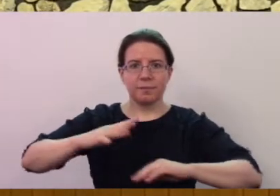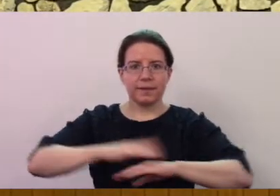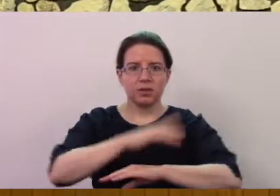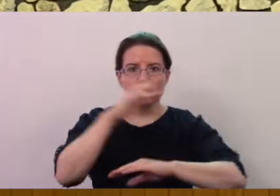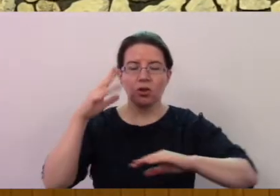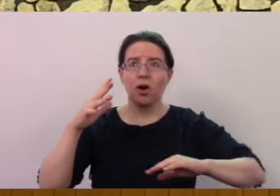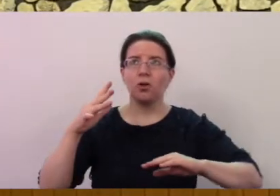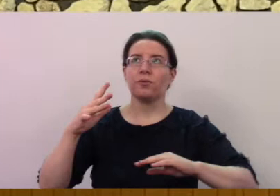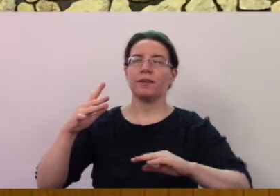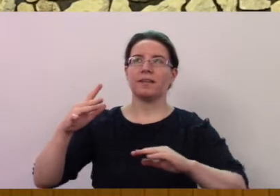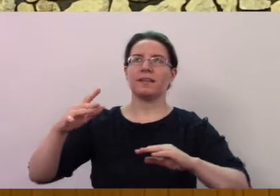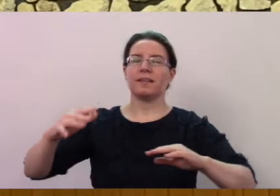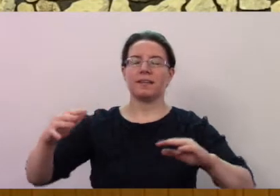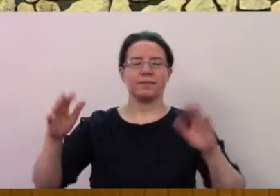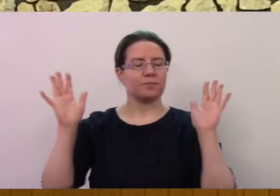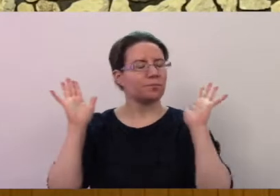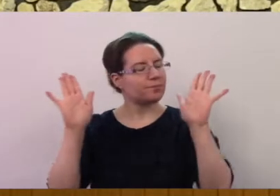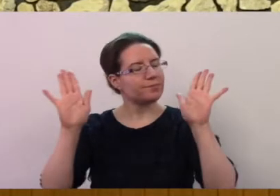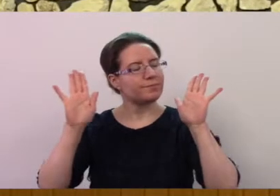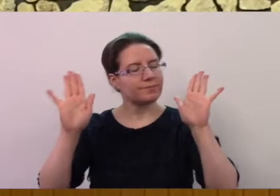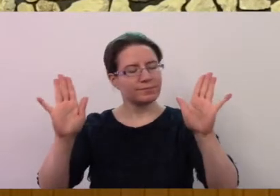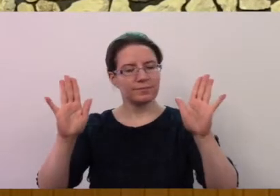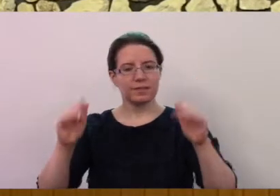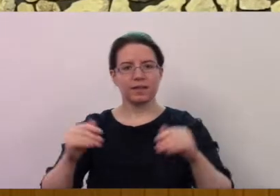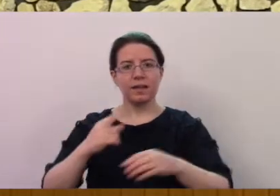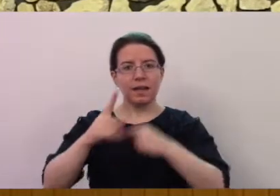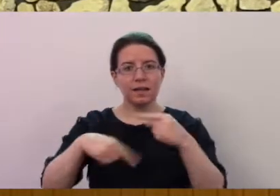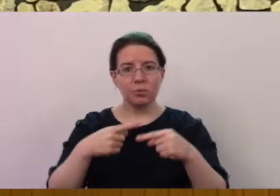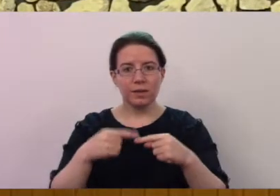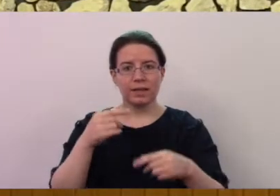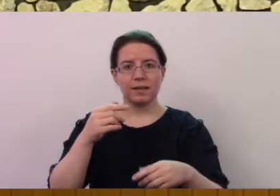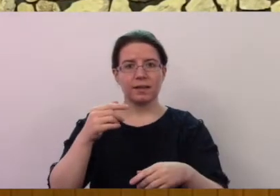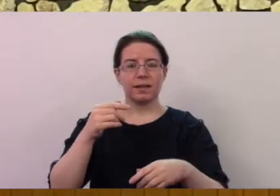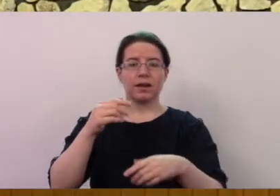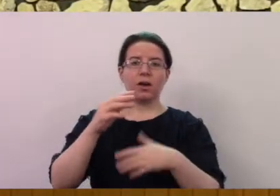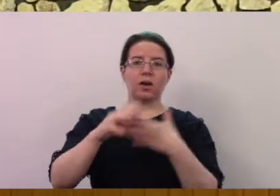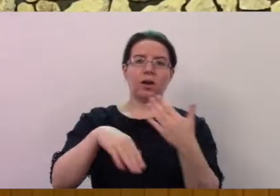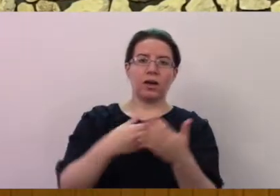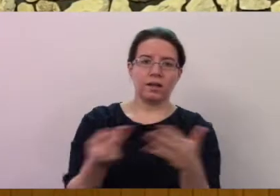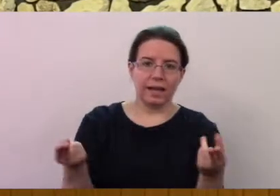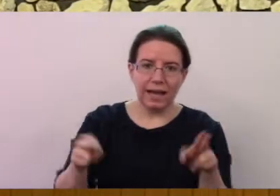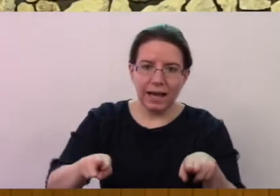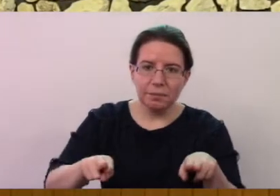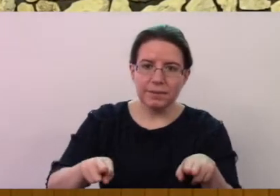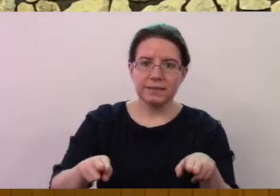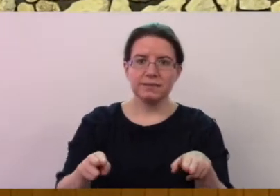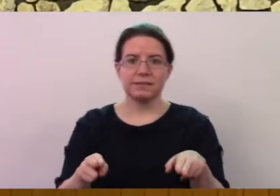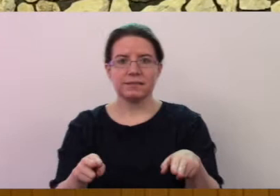Hallelujah. Now when all these things begin to, are drawing near, when they